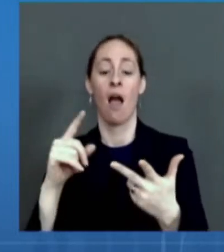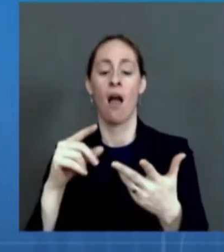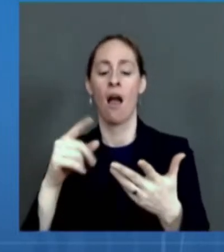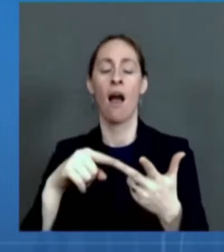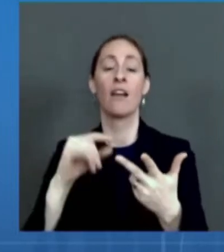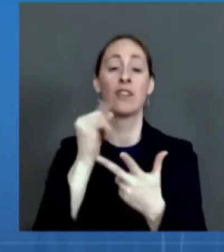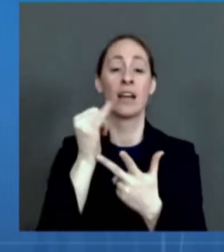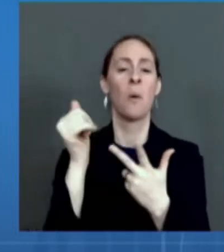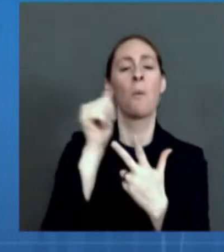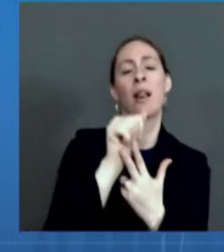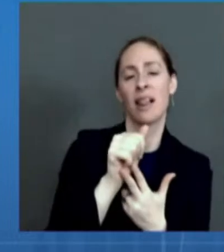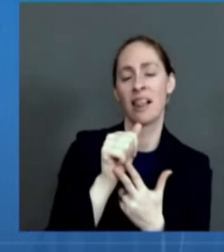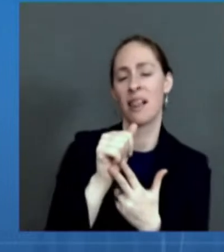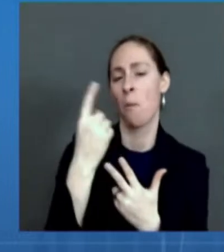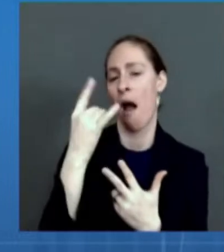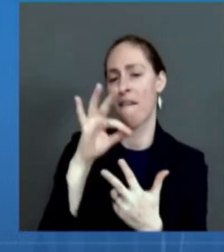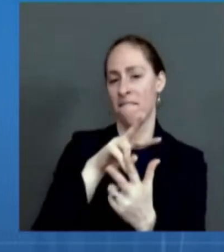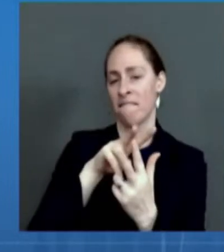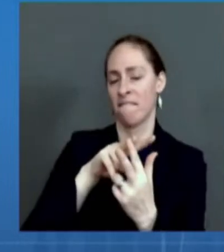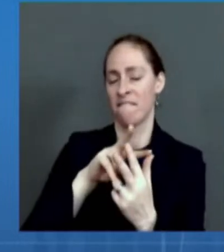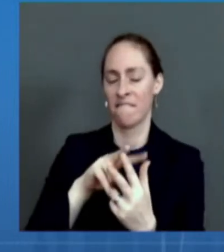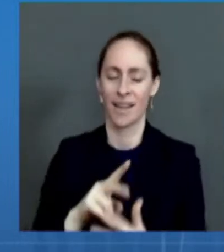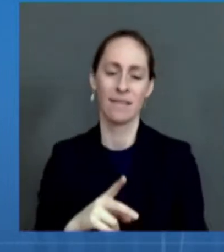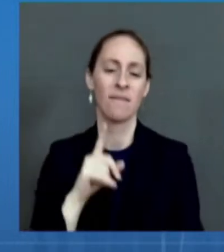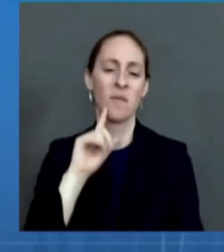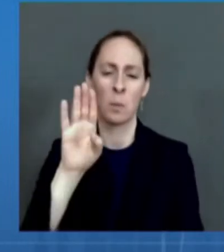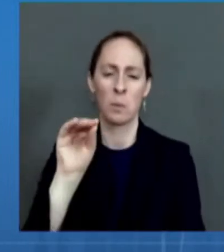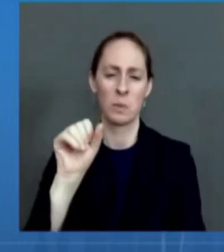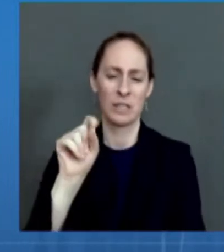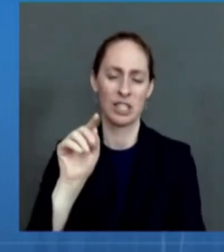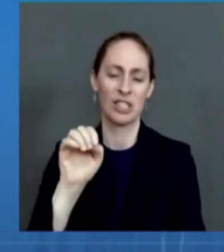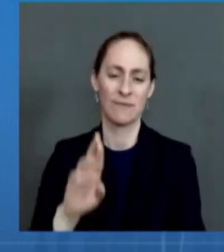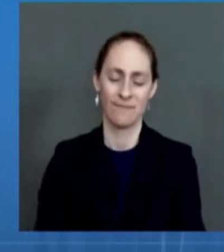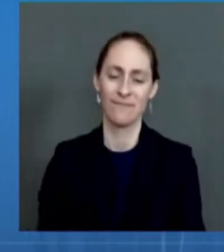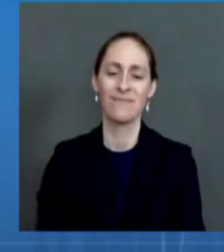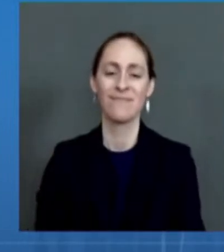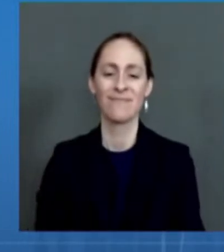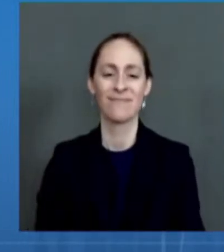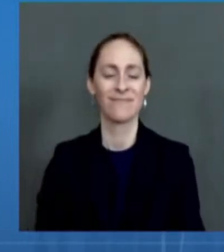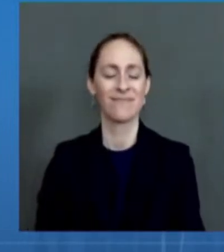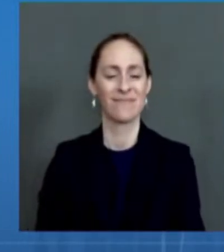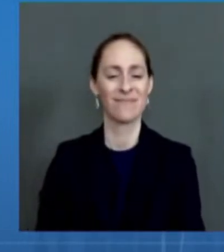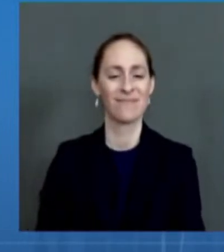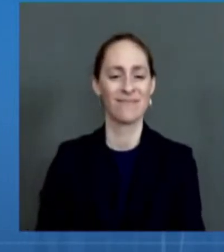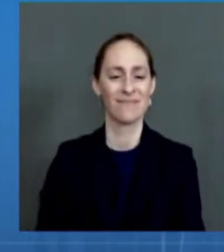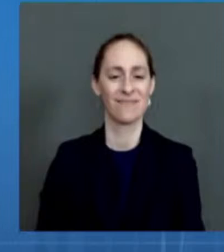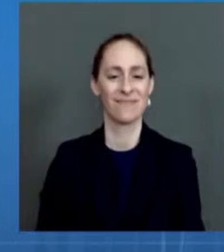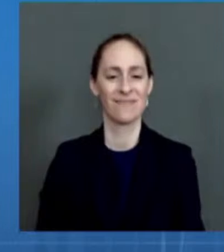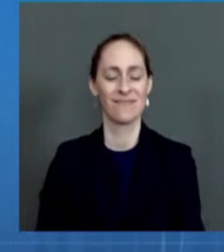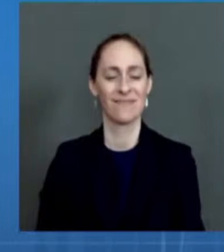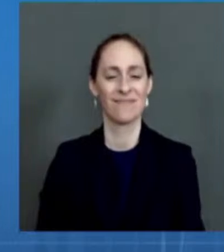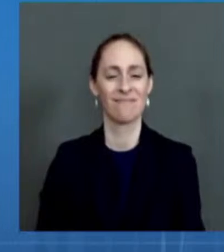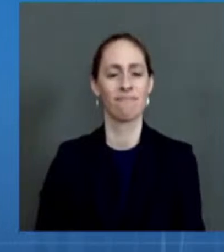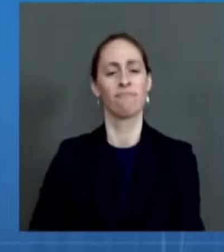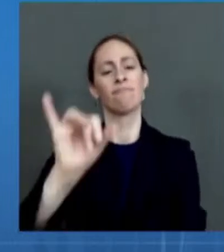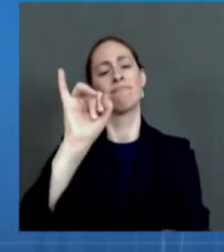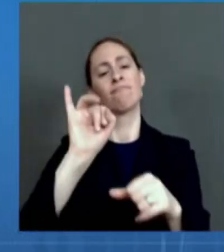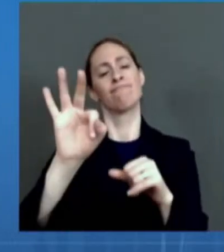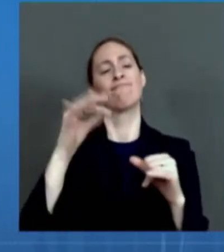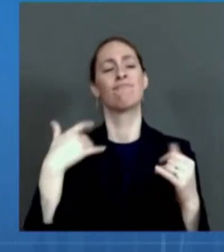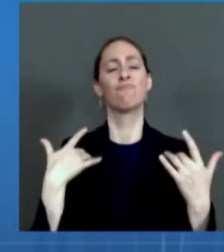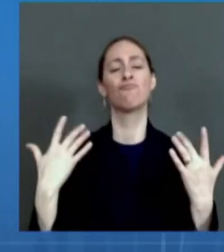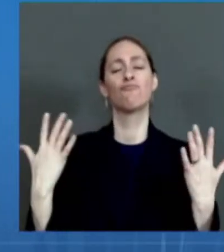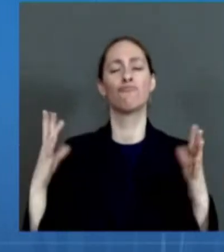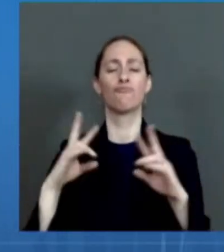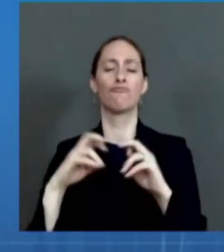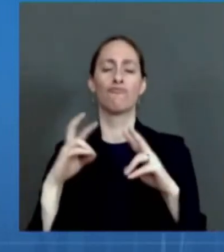standard vaccination, and then take a look at the pseudovirus neutralization following the boost, the increment